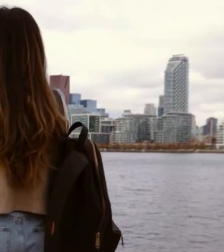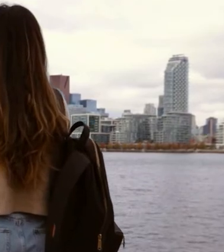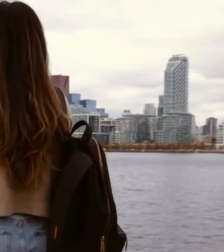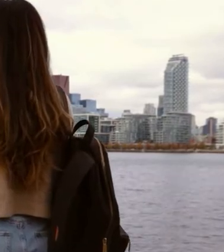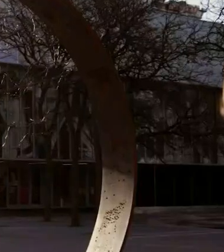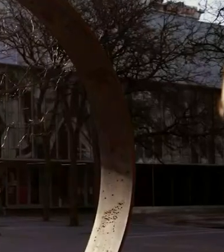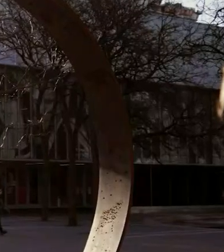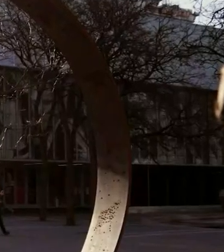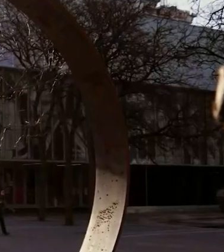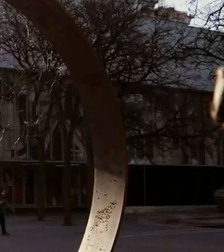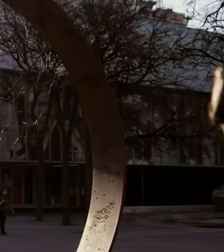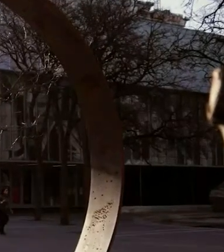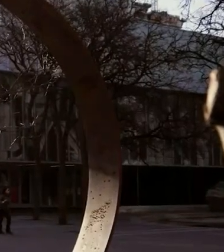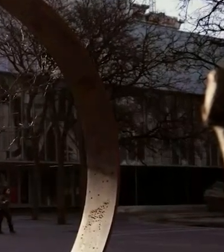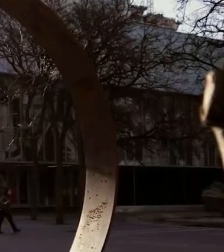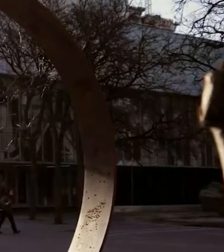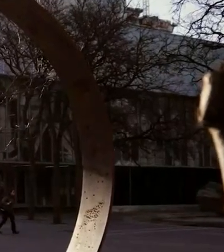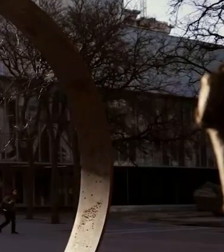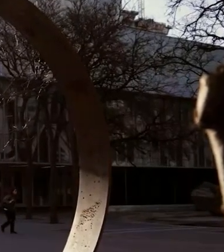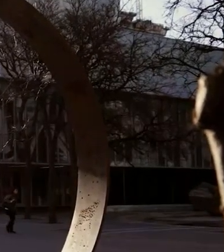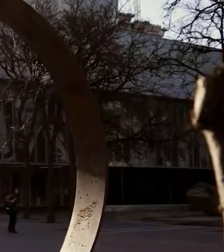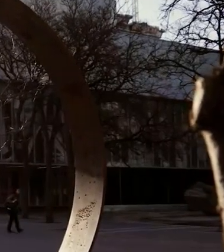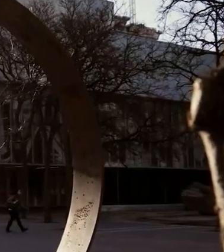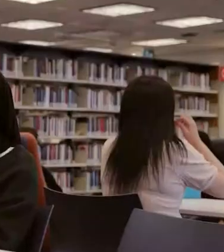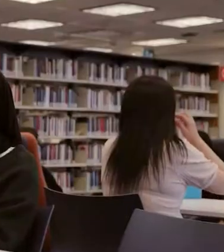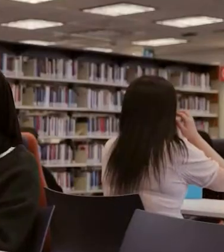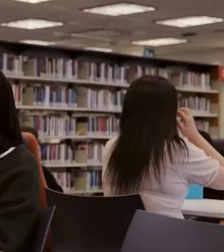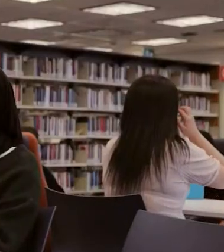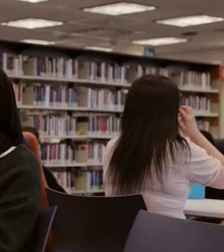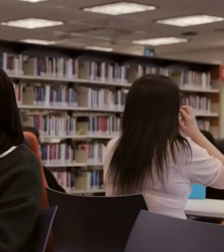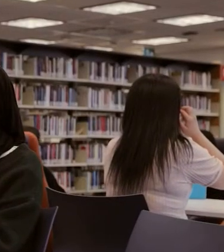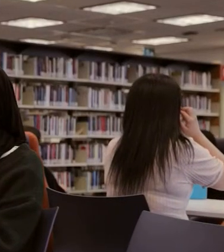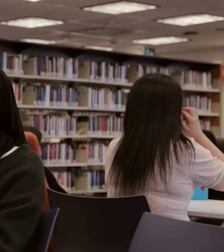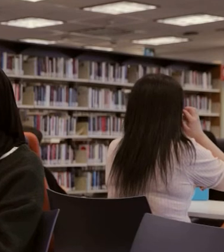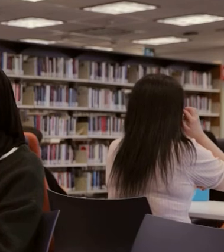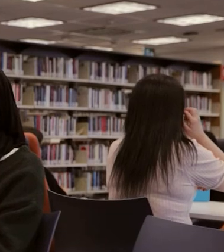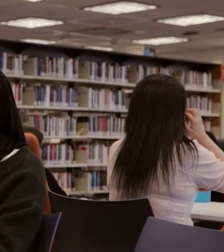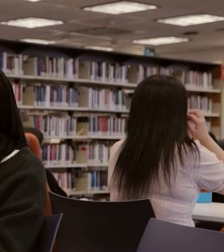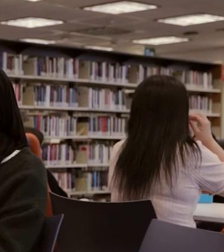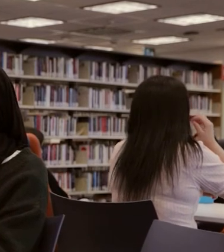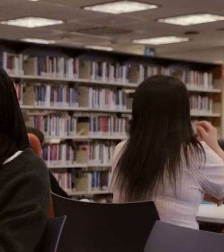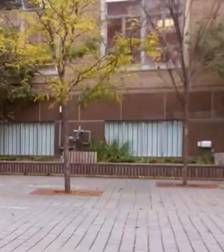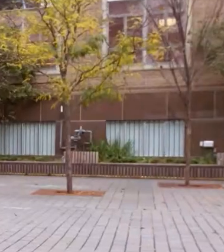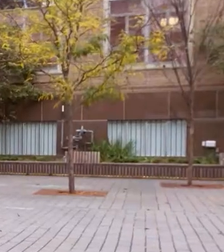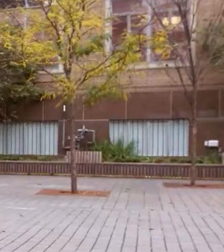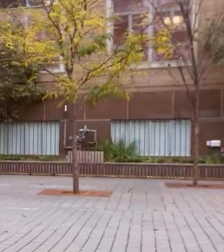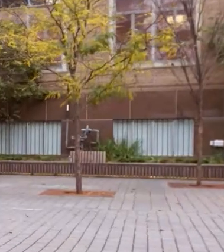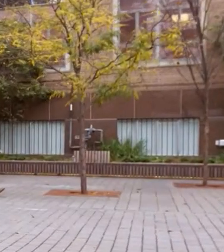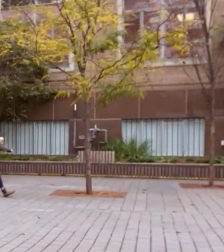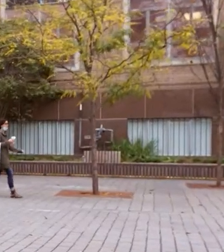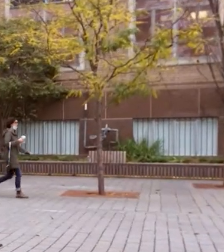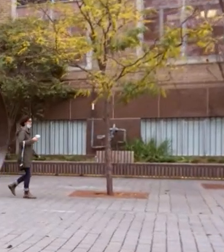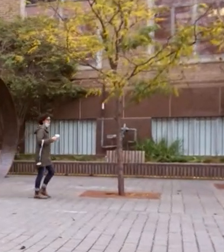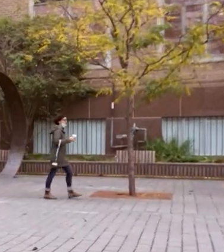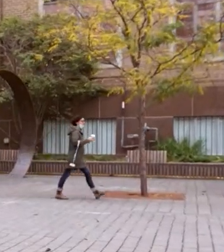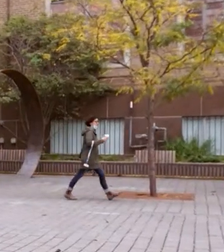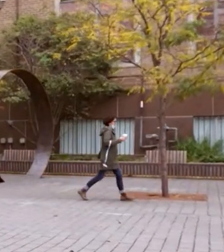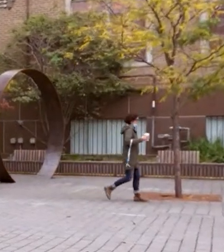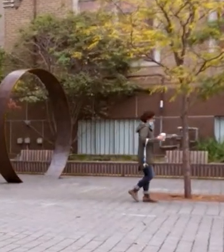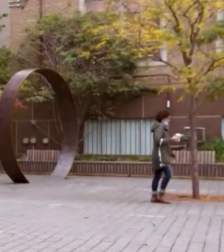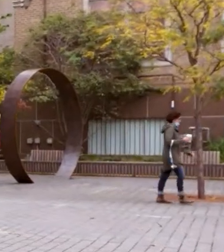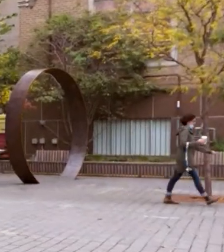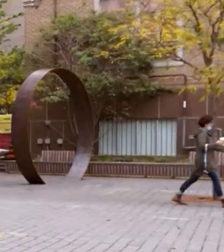For many, that meant discovering new perspectives. And for all, that meant opening your mind to